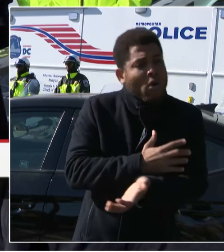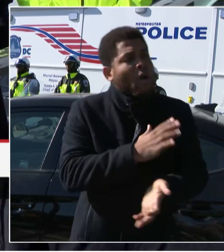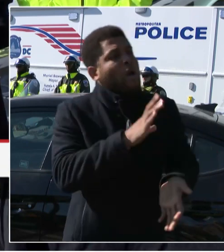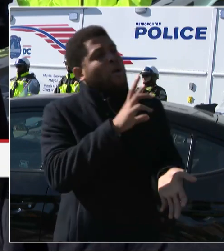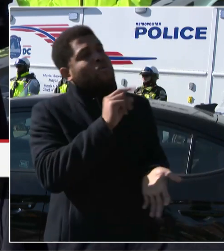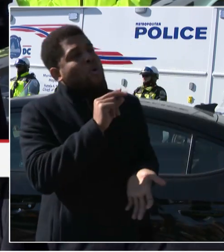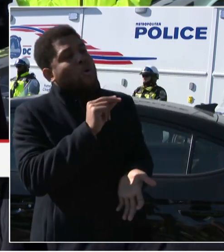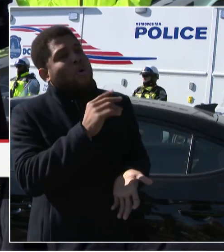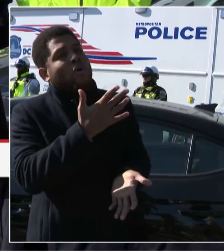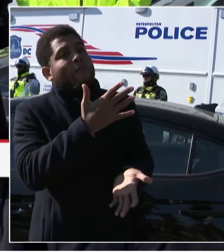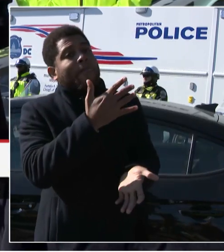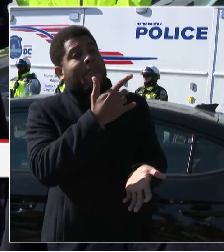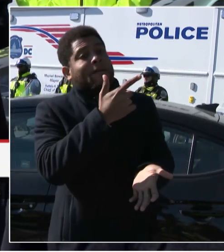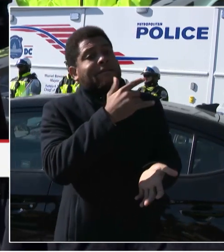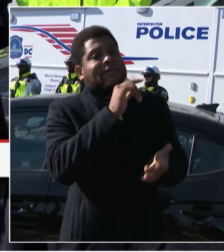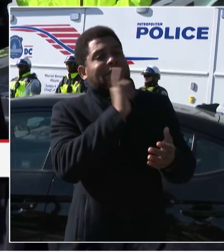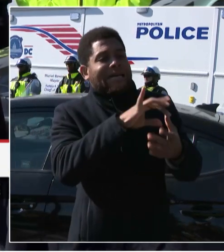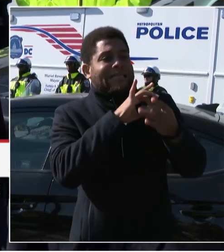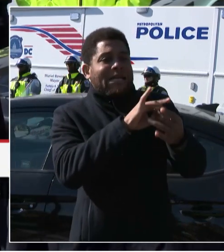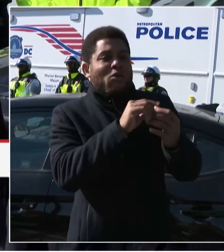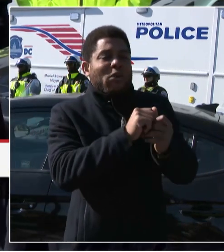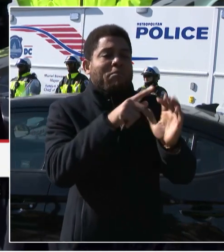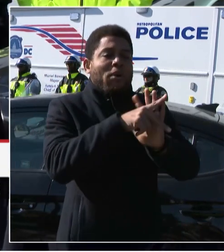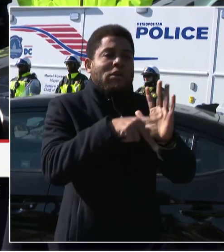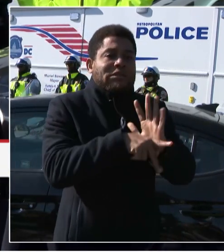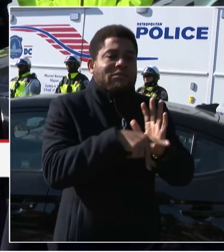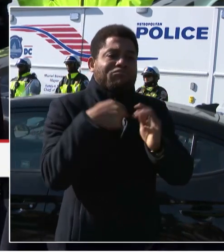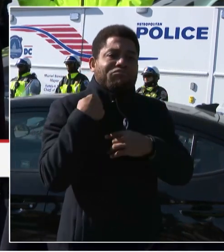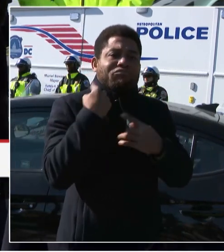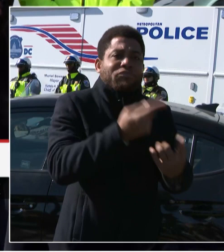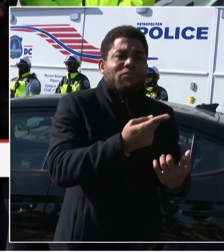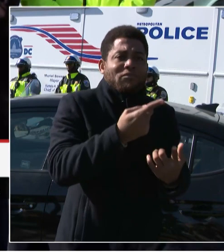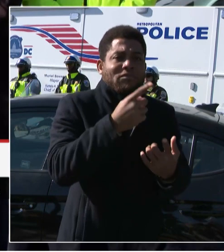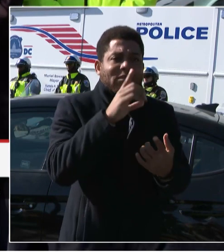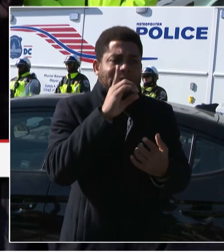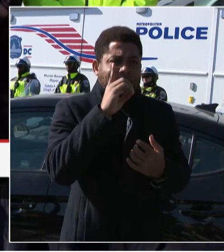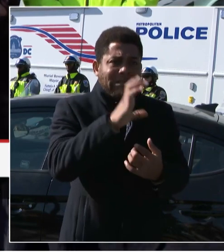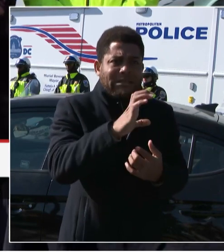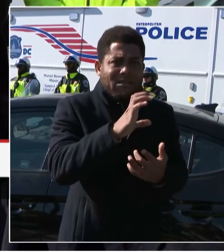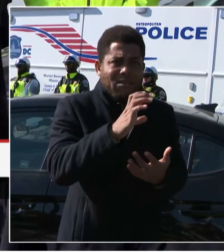on the books in the District of Columbia. How many years? From